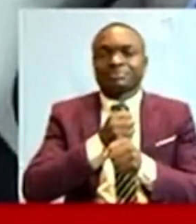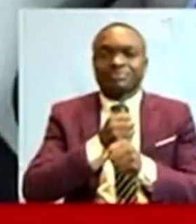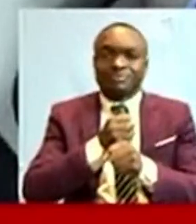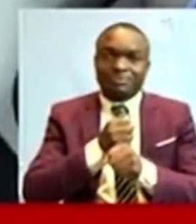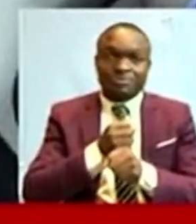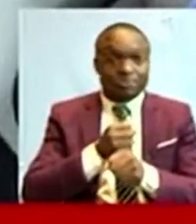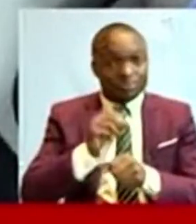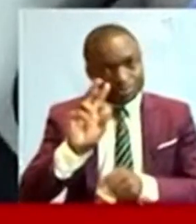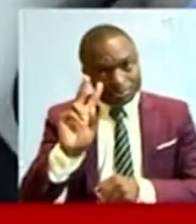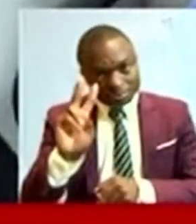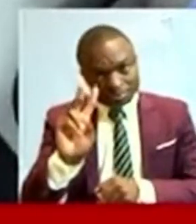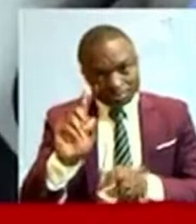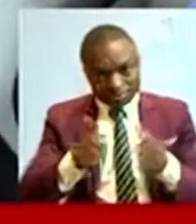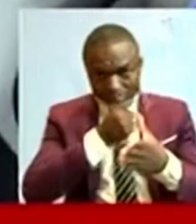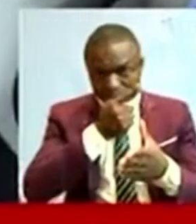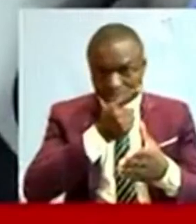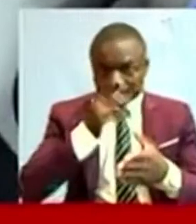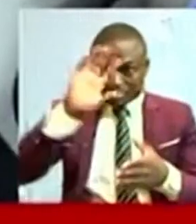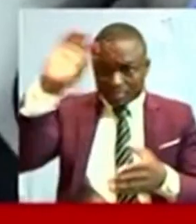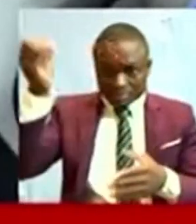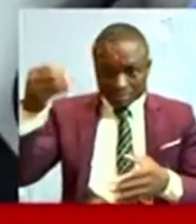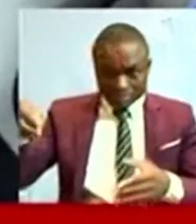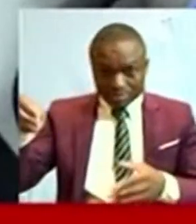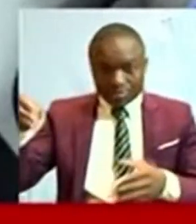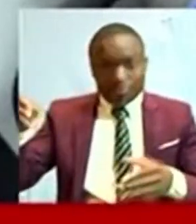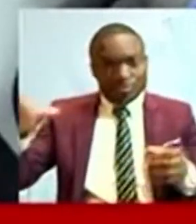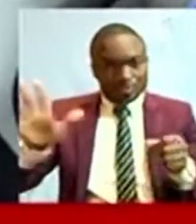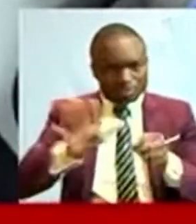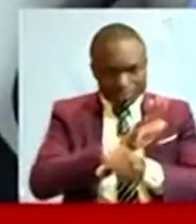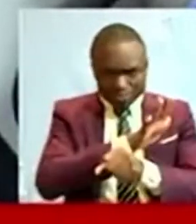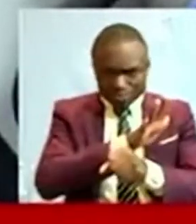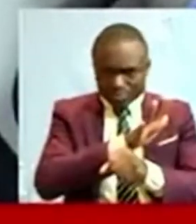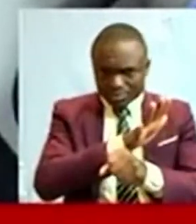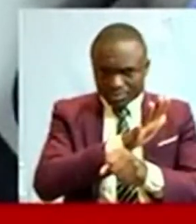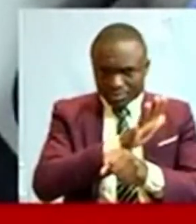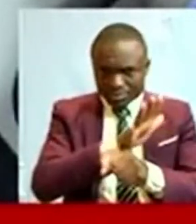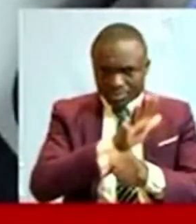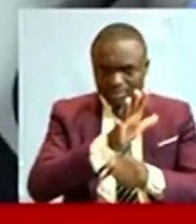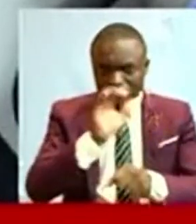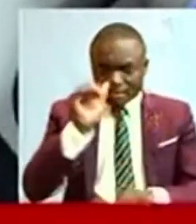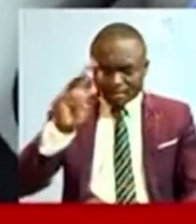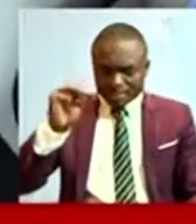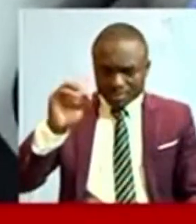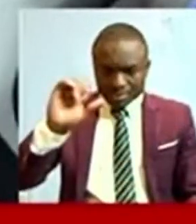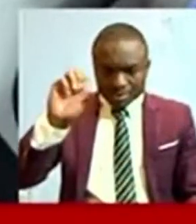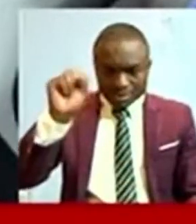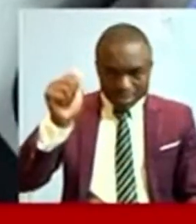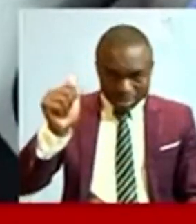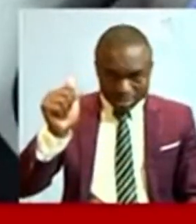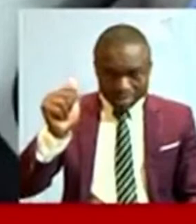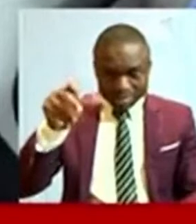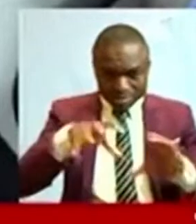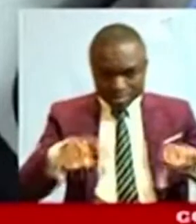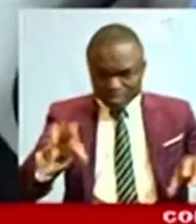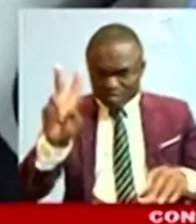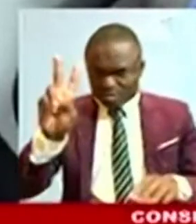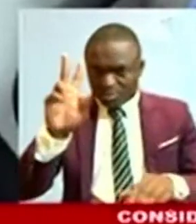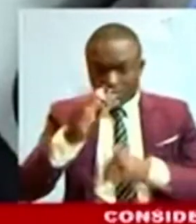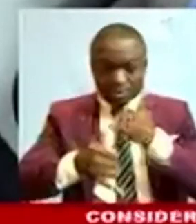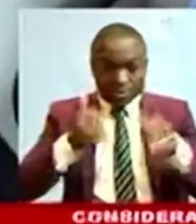next one is percentage of fully immunized children at 2 years. The target